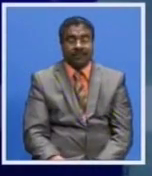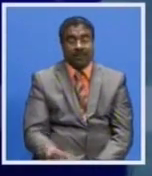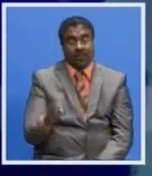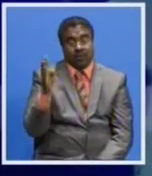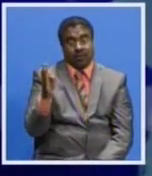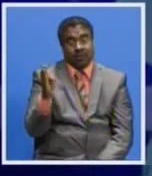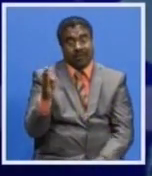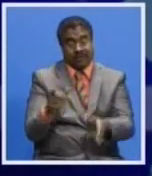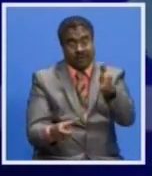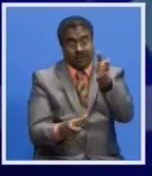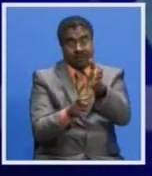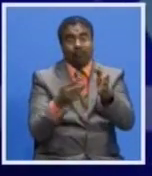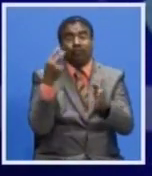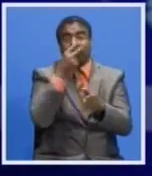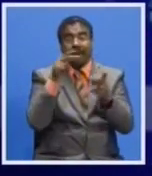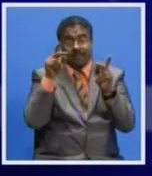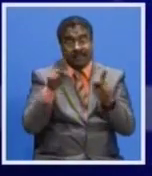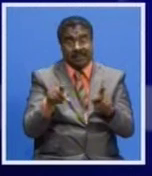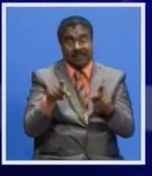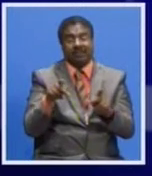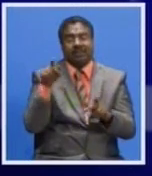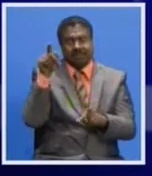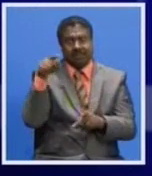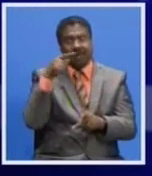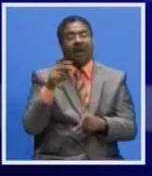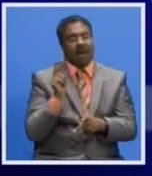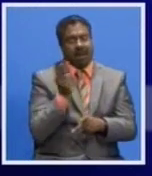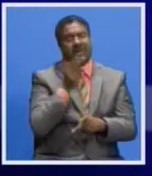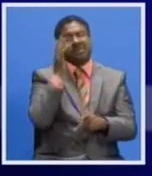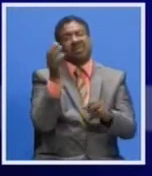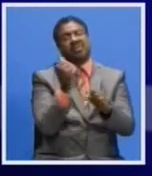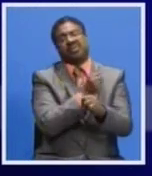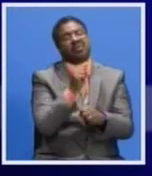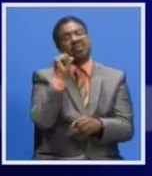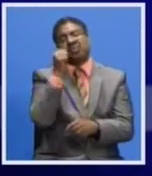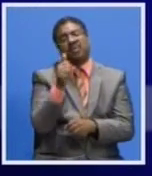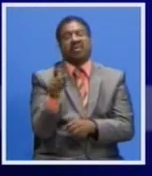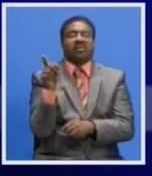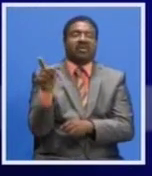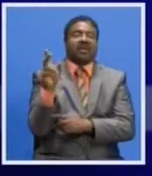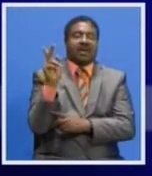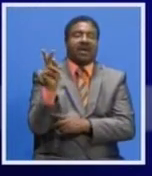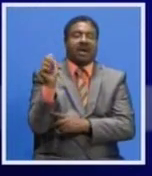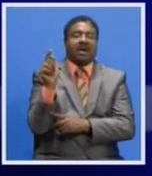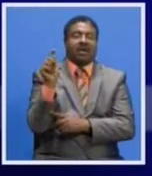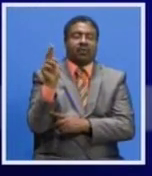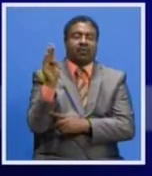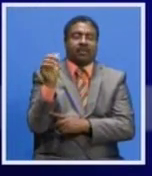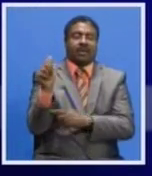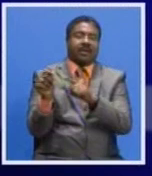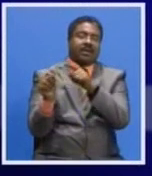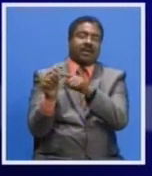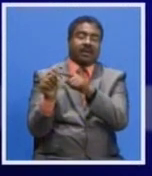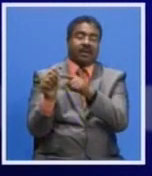UPND Deputy Spokesperson Cornelius Mwetwa says his party will retain the Katuba parliamentary seat. Mr. Mwetwa says this is